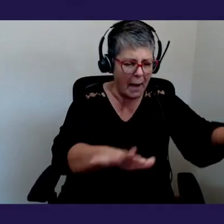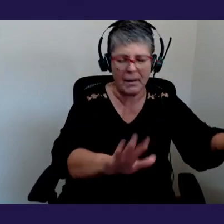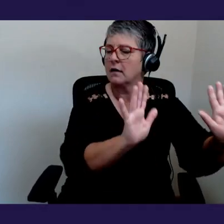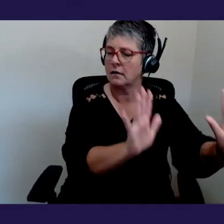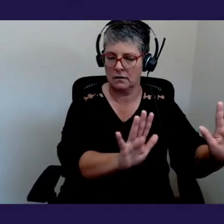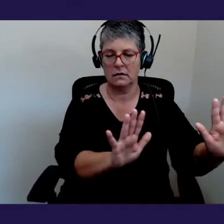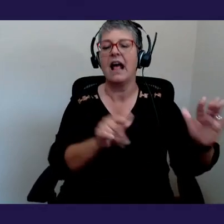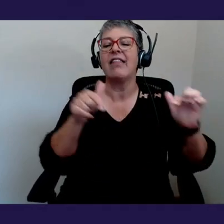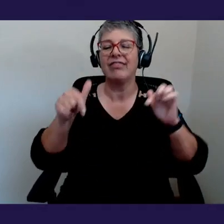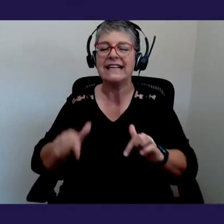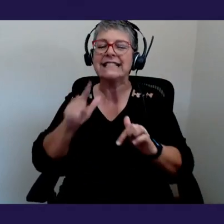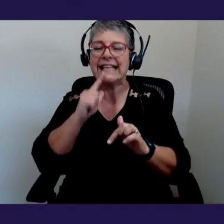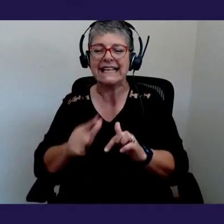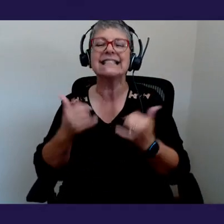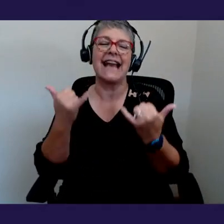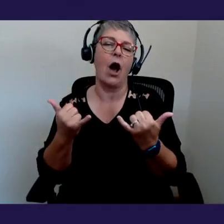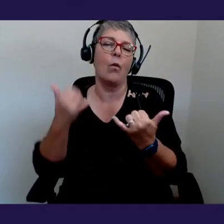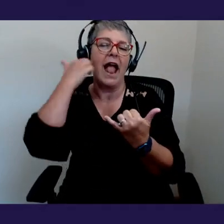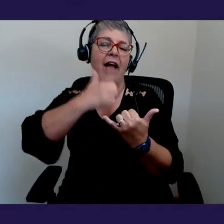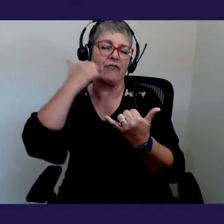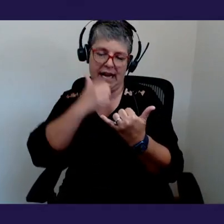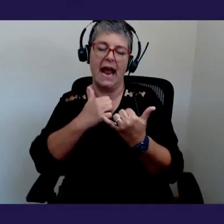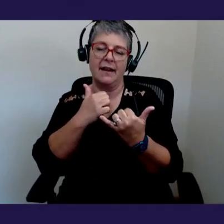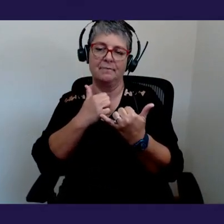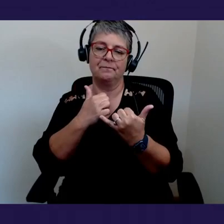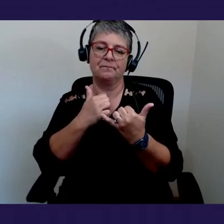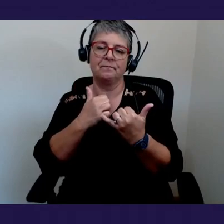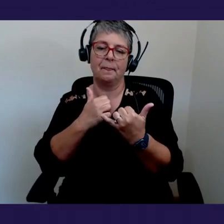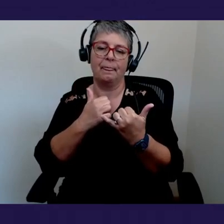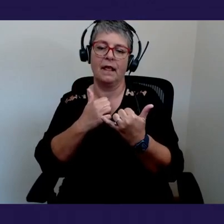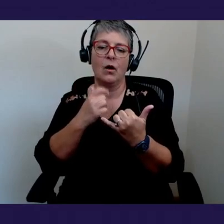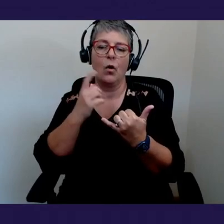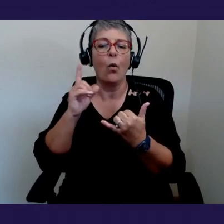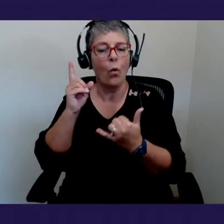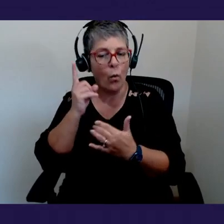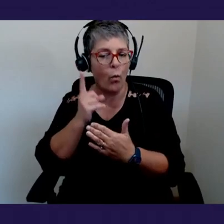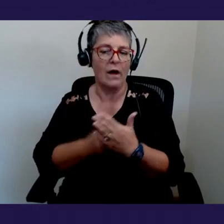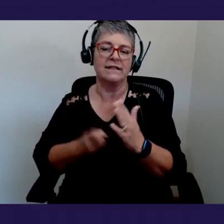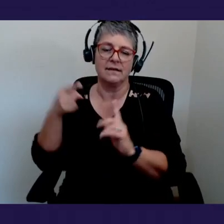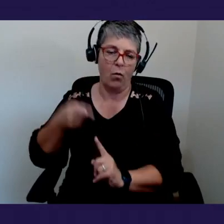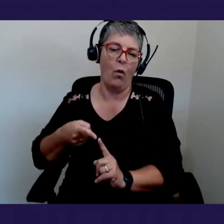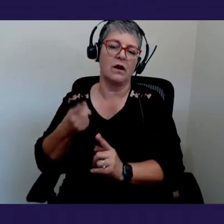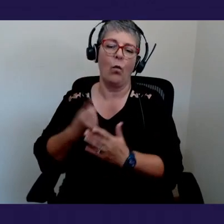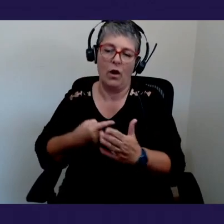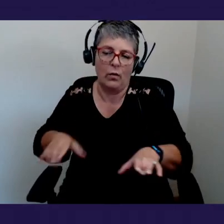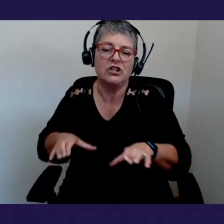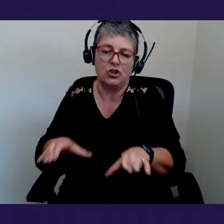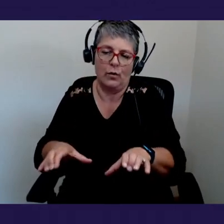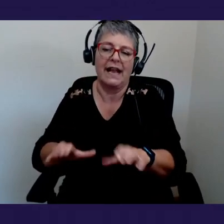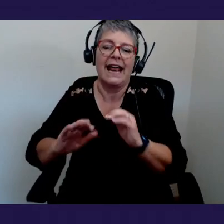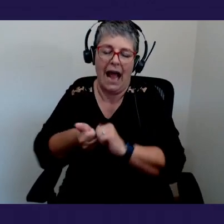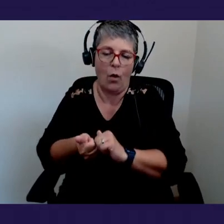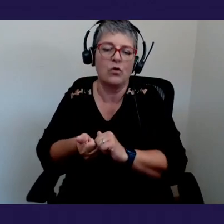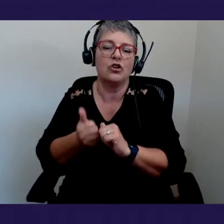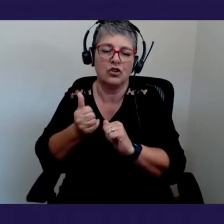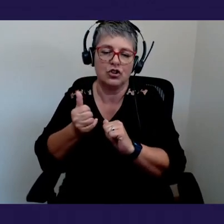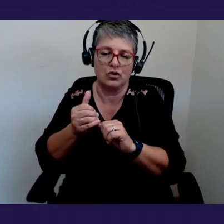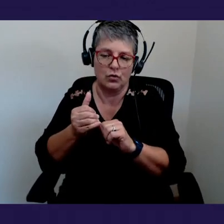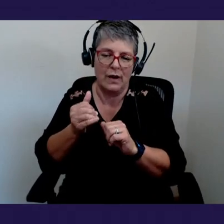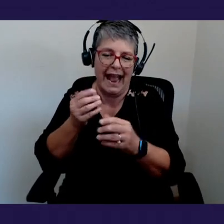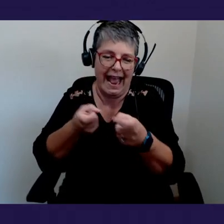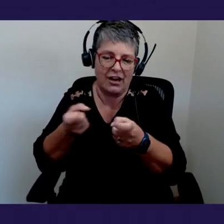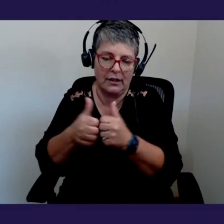moving forward. Let's get down to the bread and butter, where the rubber meets the road, in terms of operationalizing it. Thanks a lot.